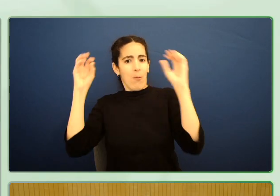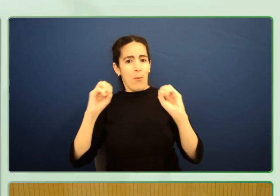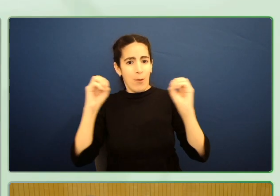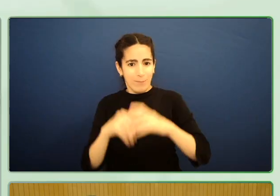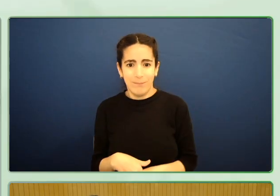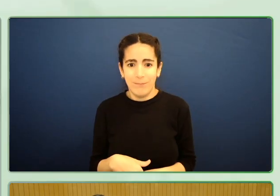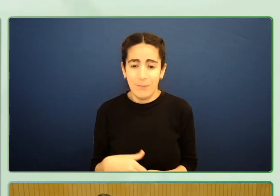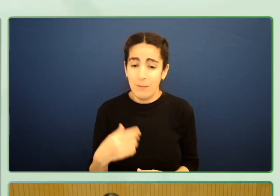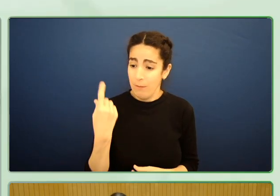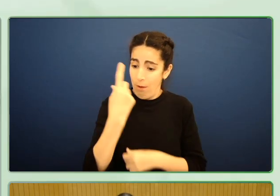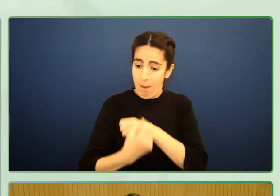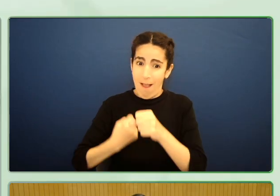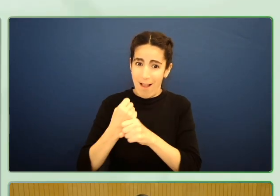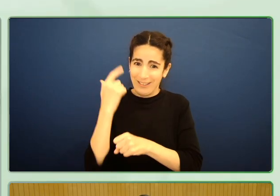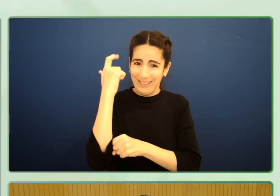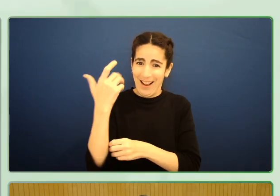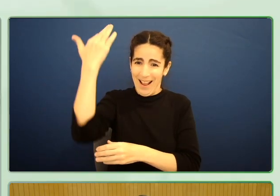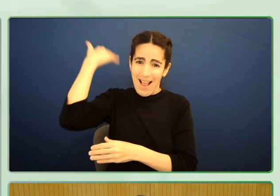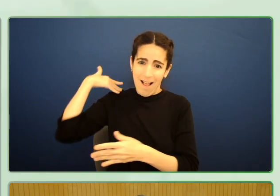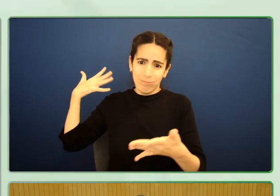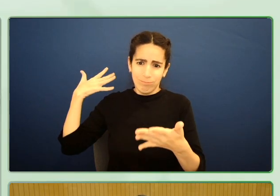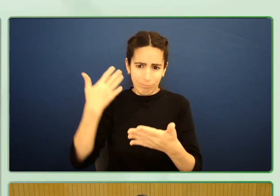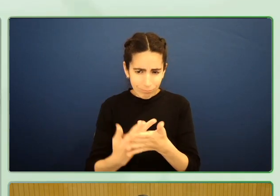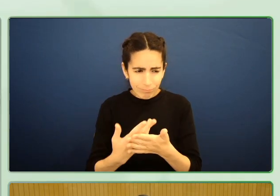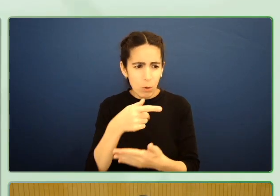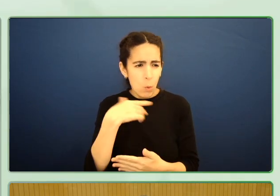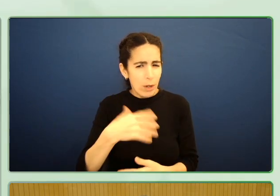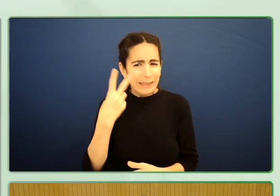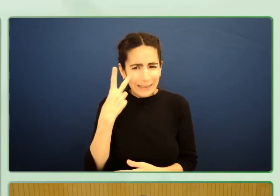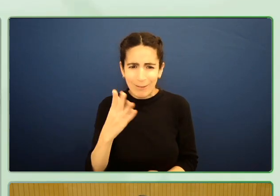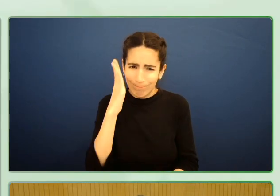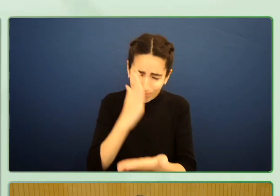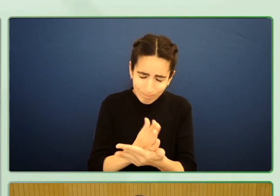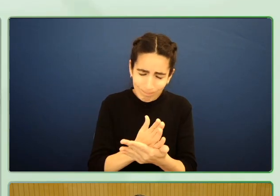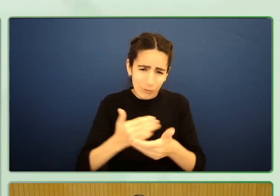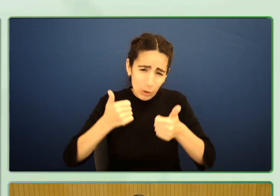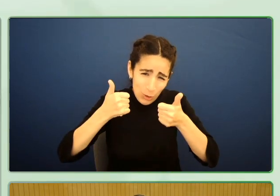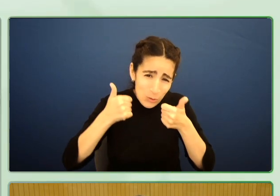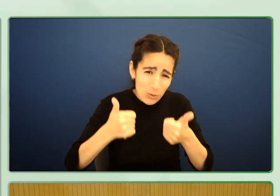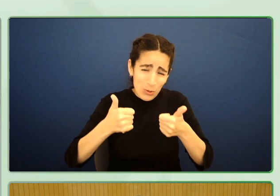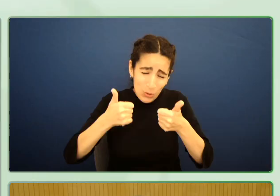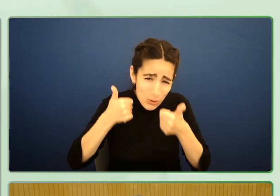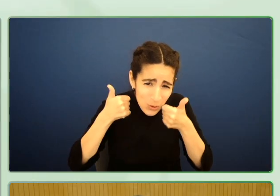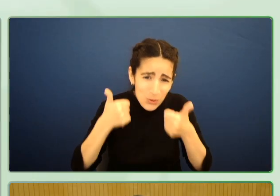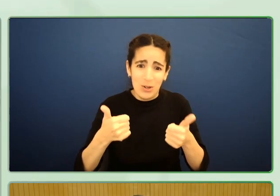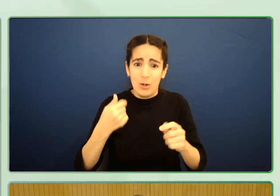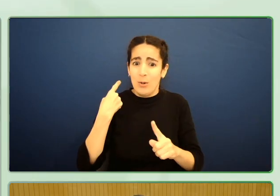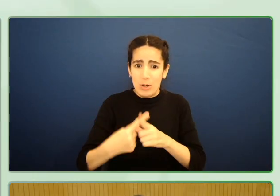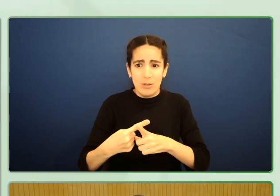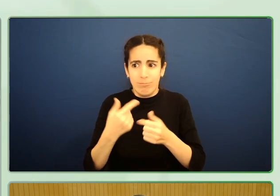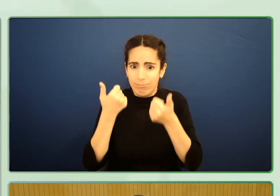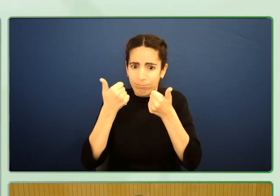it proved to be very, very, very, very good and very useful and very popular in Montenegro. You know what parents